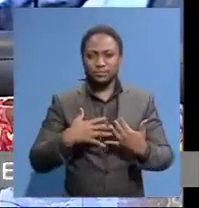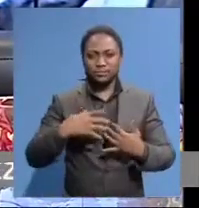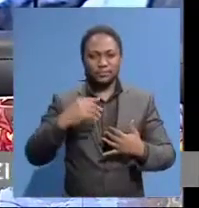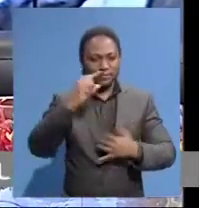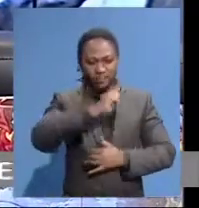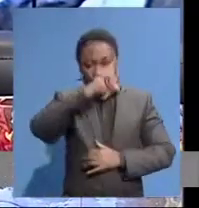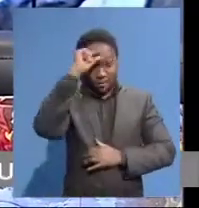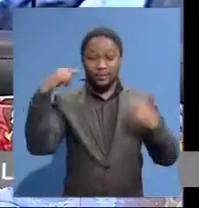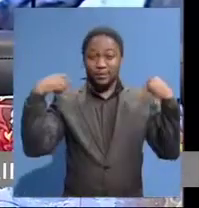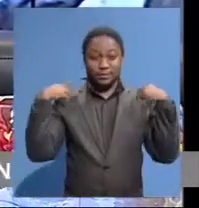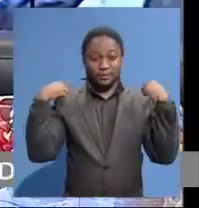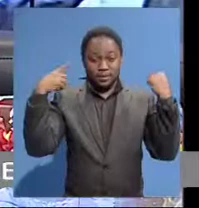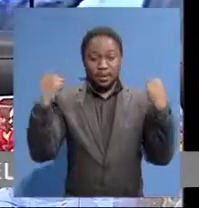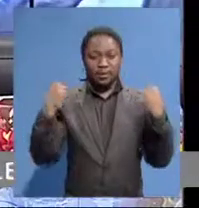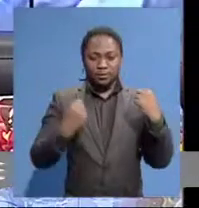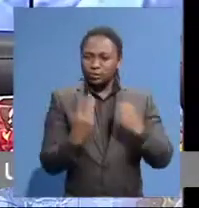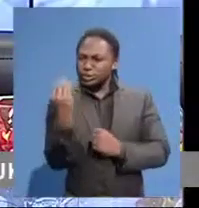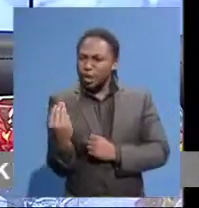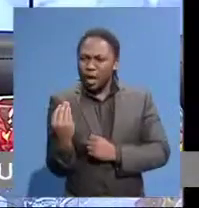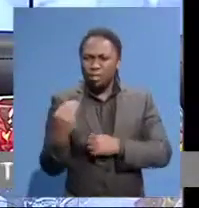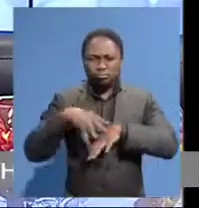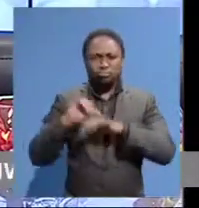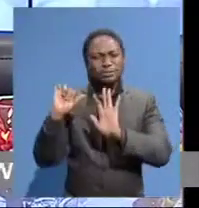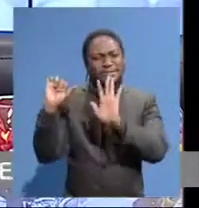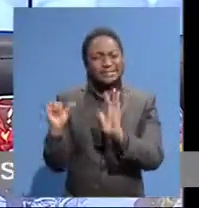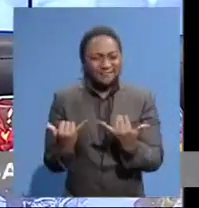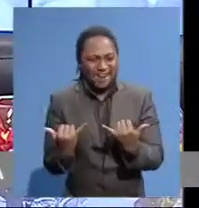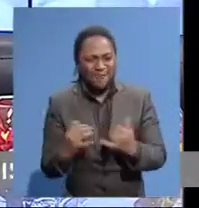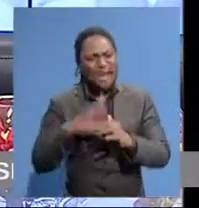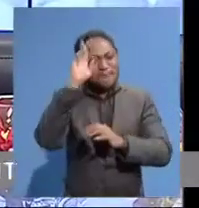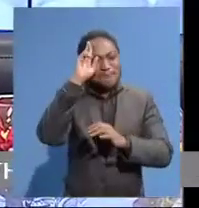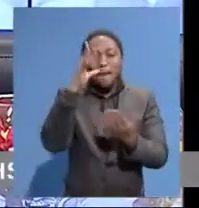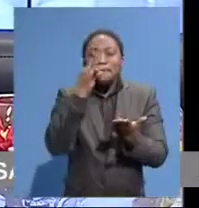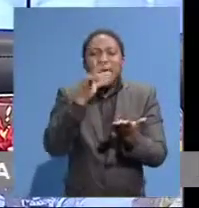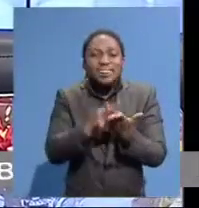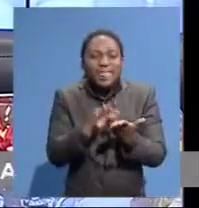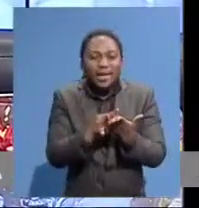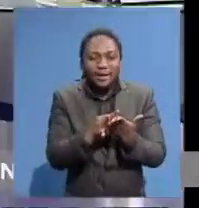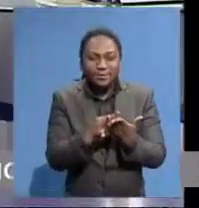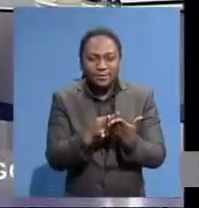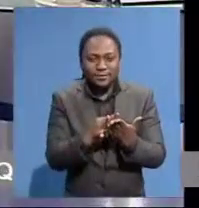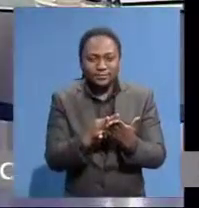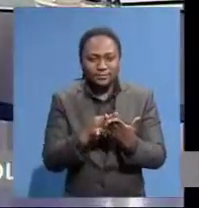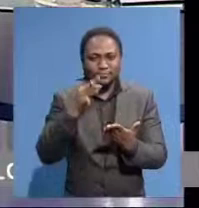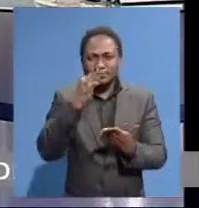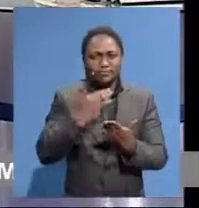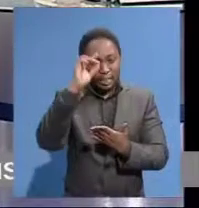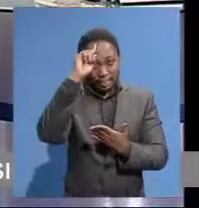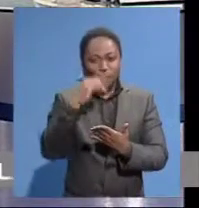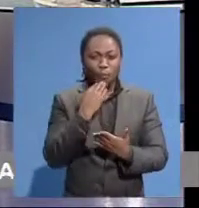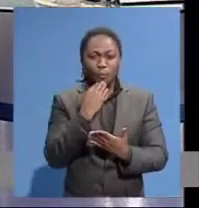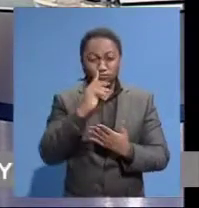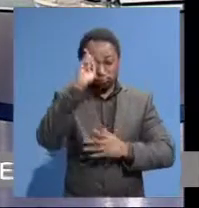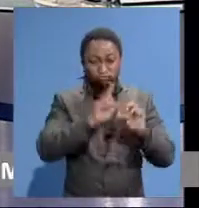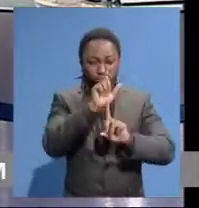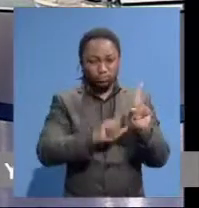fool. now. She's 6 now, you Yes, know. yeah. She looked at her. I remember at that day, that's the day that we actually launched. We were given the ground